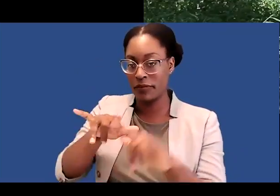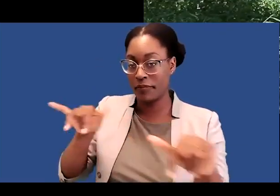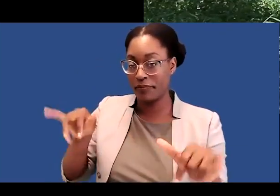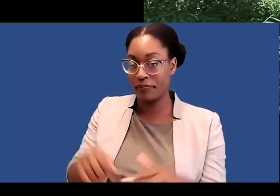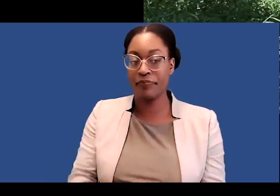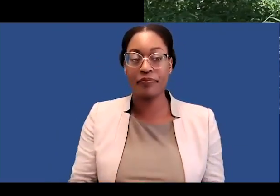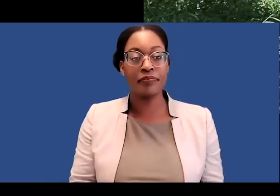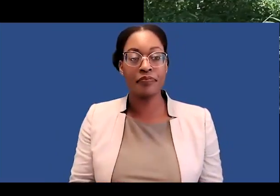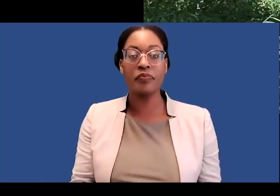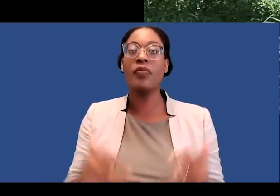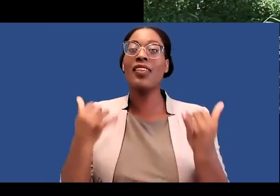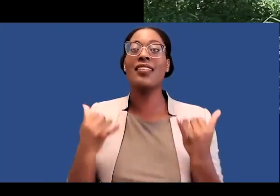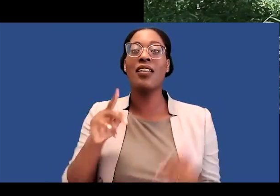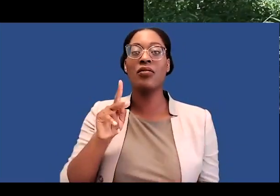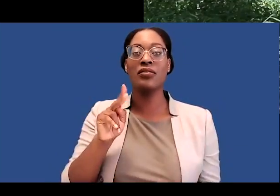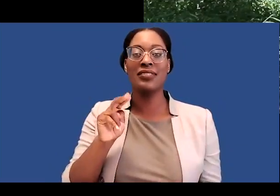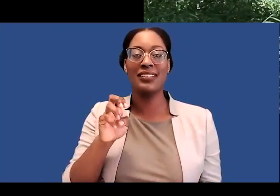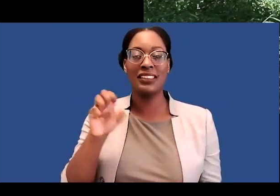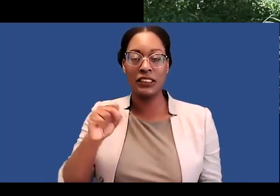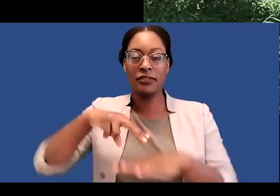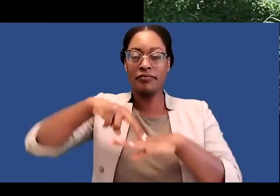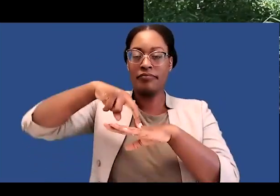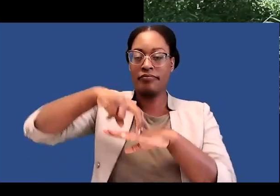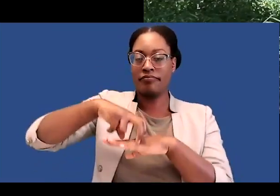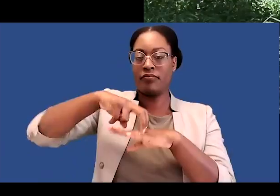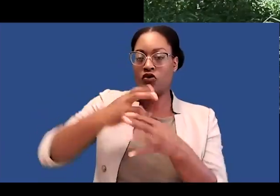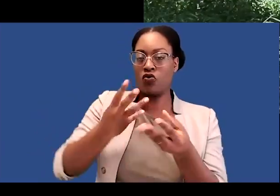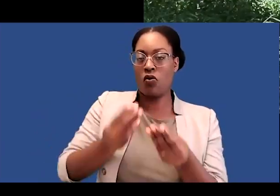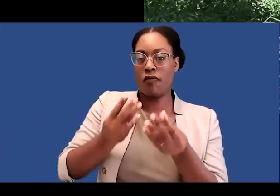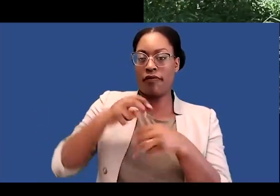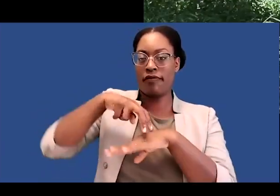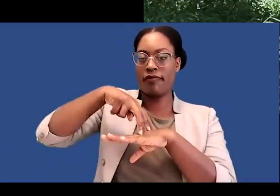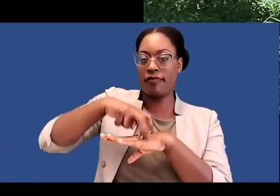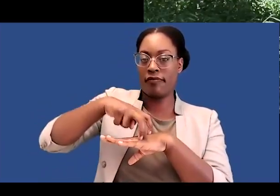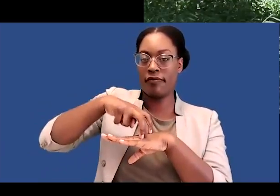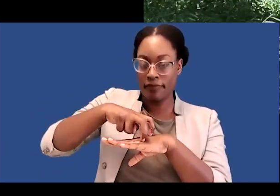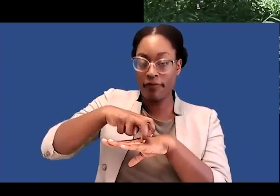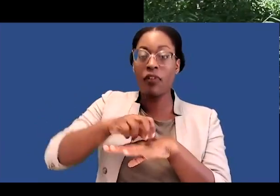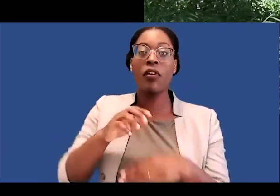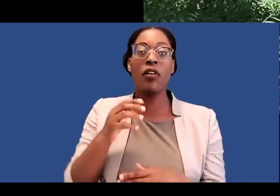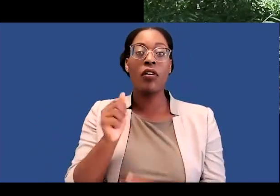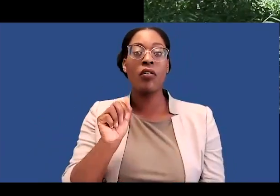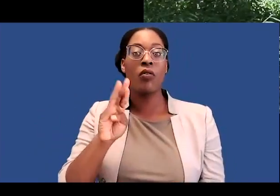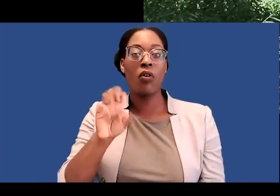Now we're going to slightly bend the knees, stretch the arms up and back.